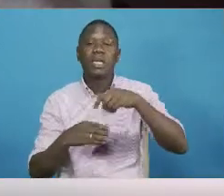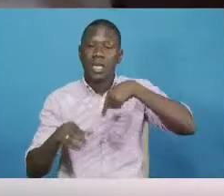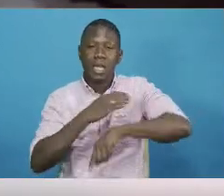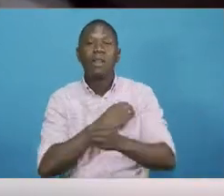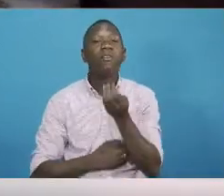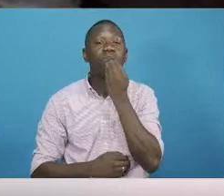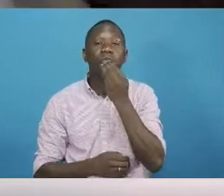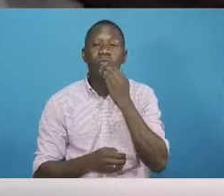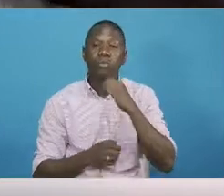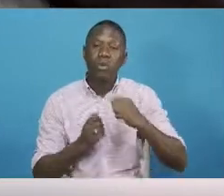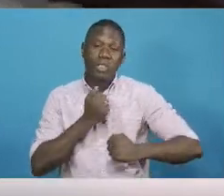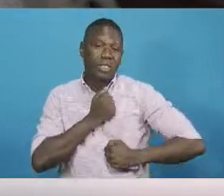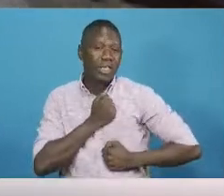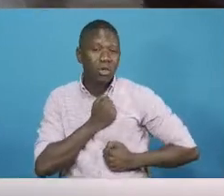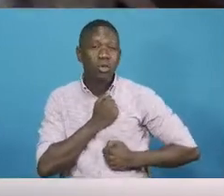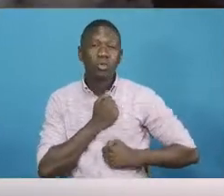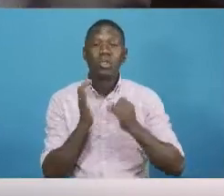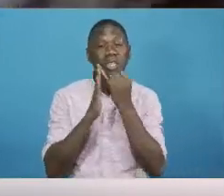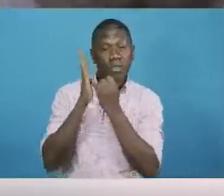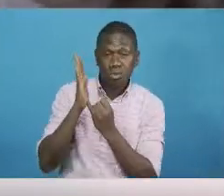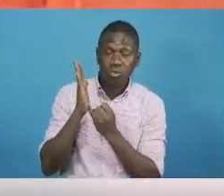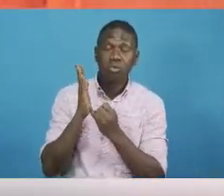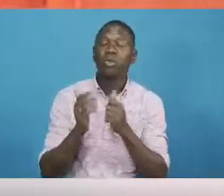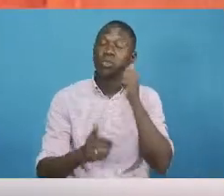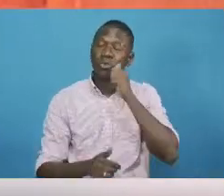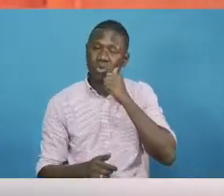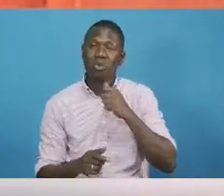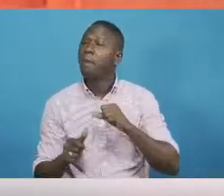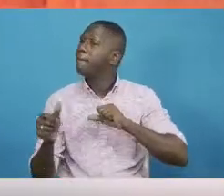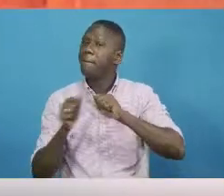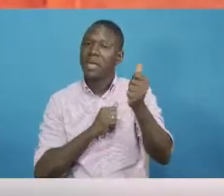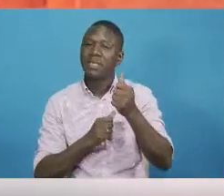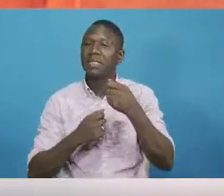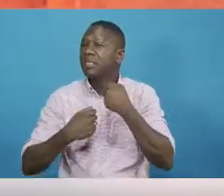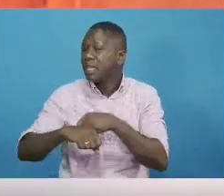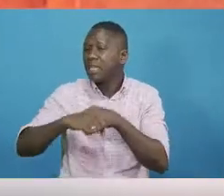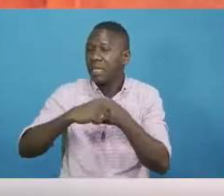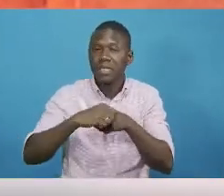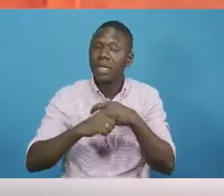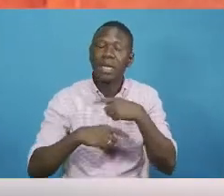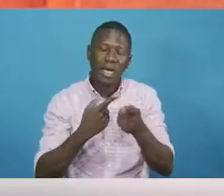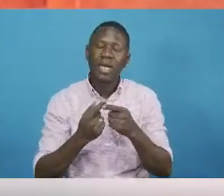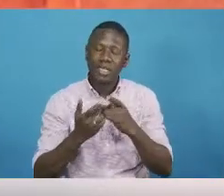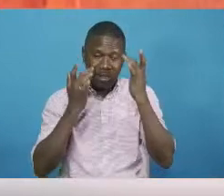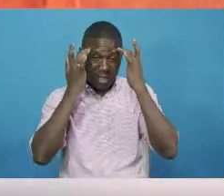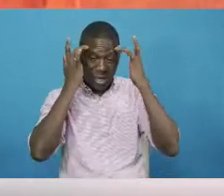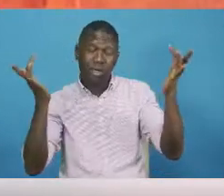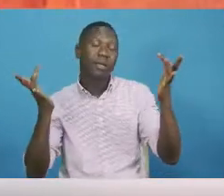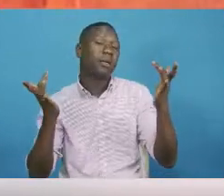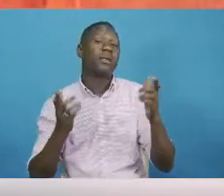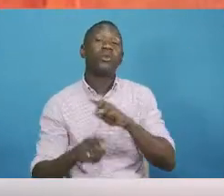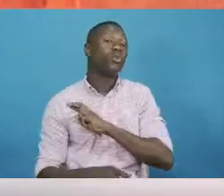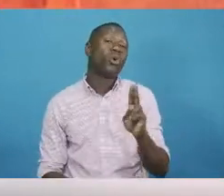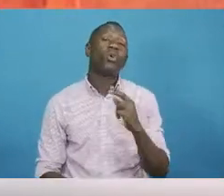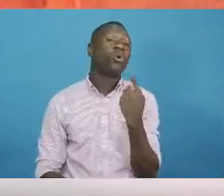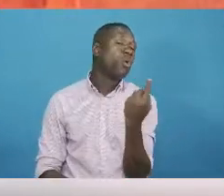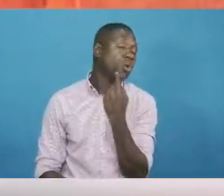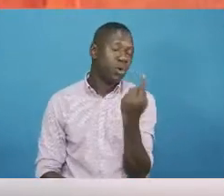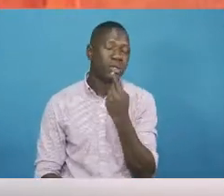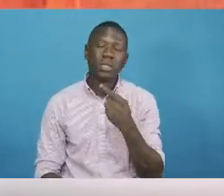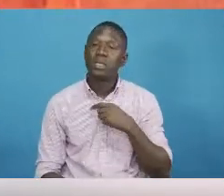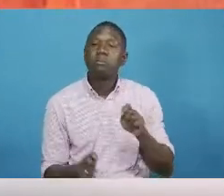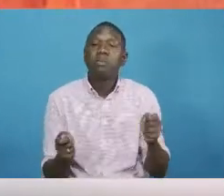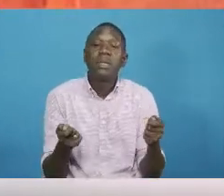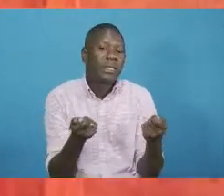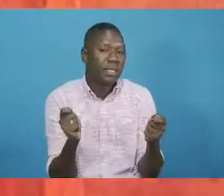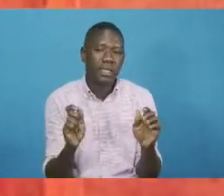issues using best practices, using modern technologies, not only the